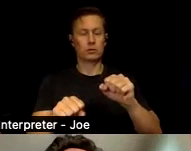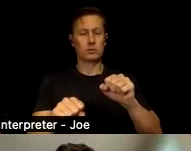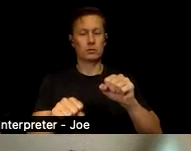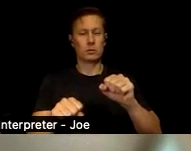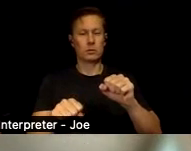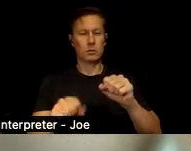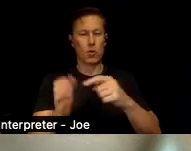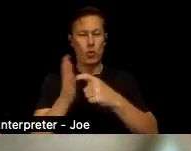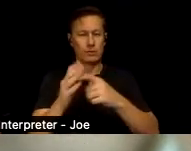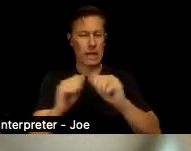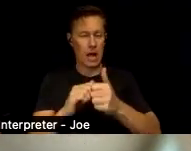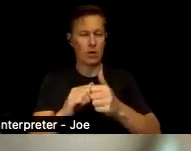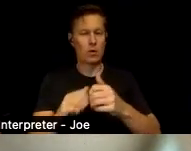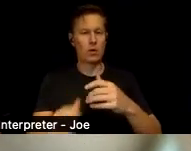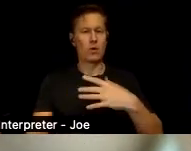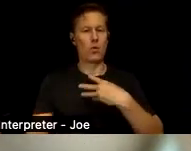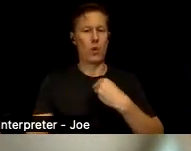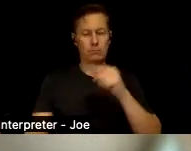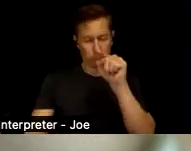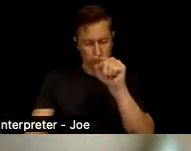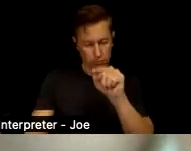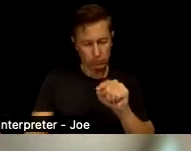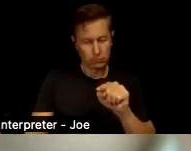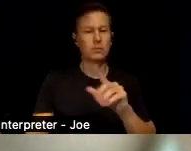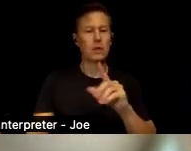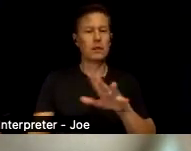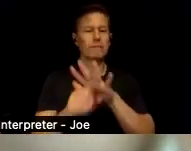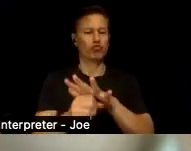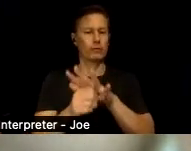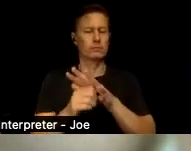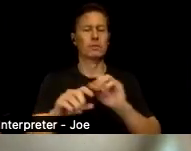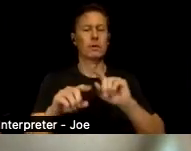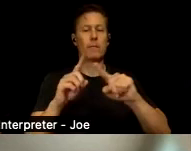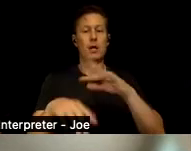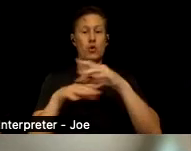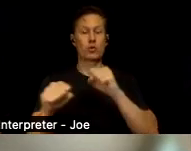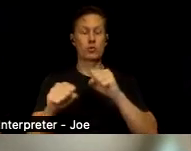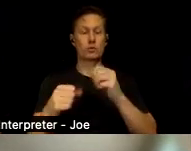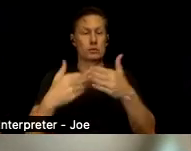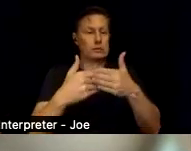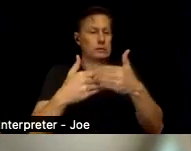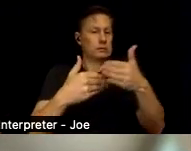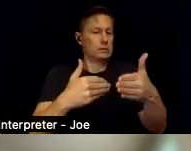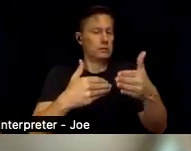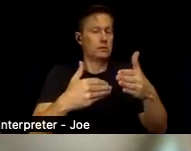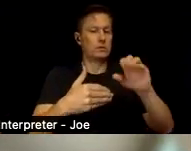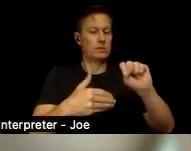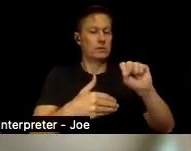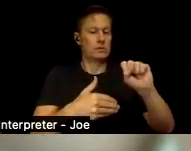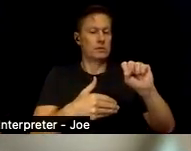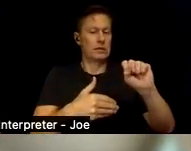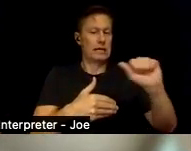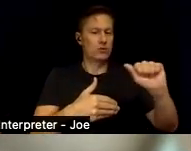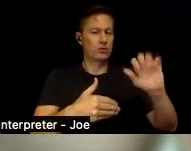fall in the areas of increased stress. But this earthquake was close to the San Andreas Fault. And so if we look at the